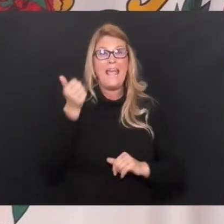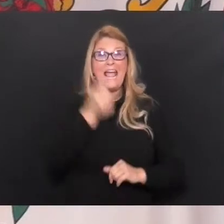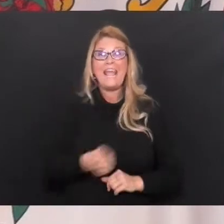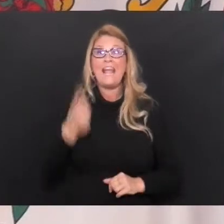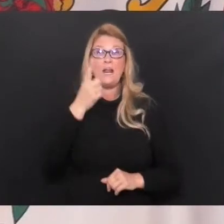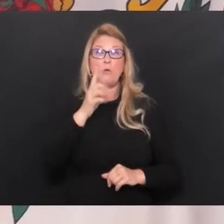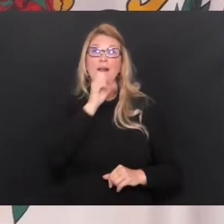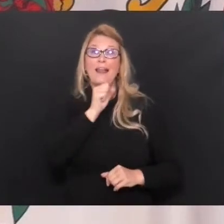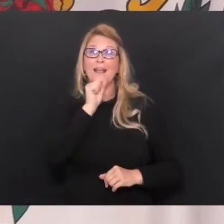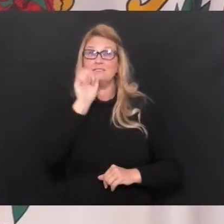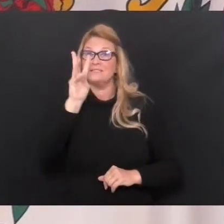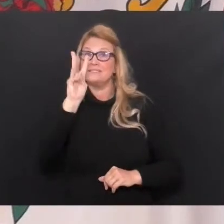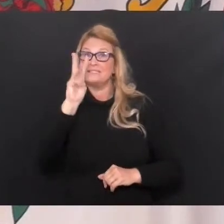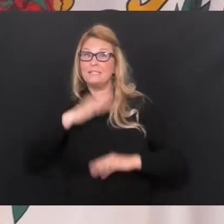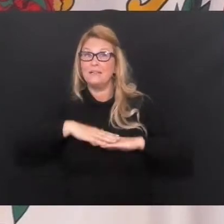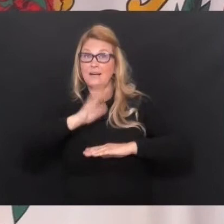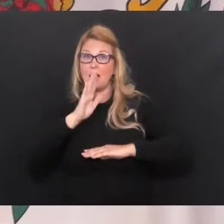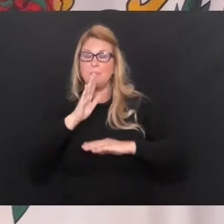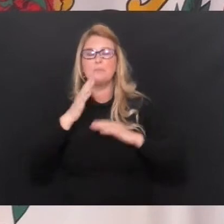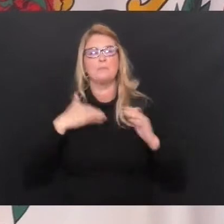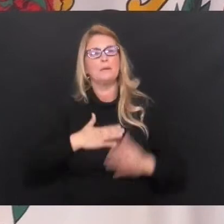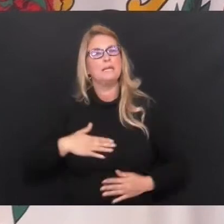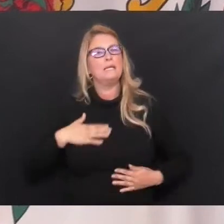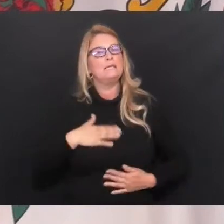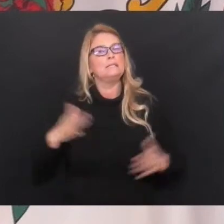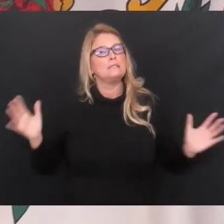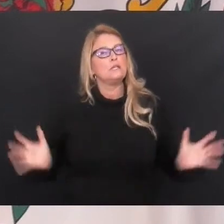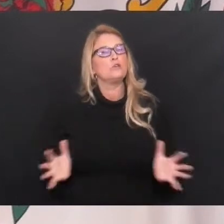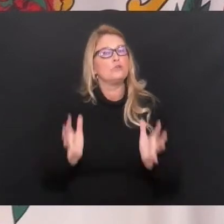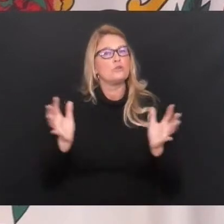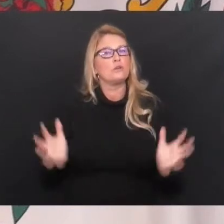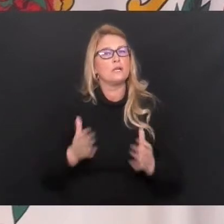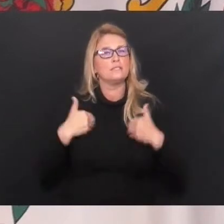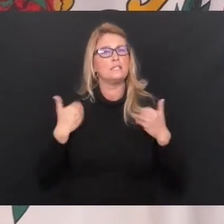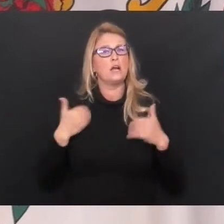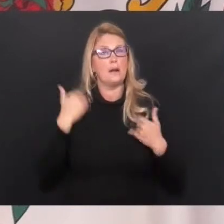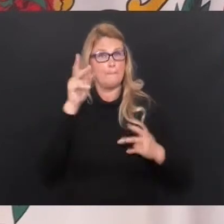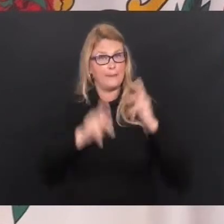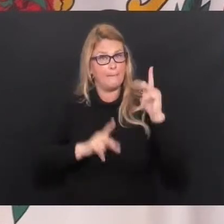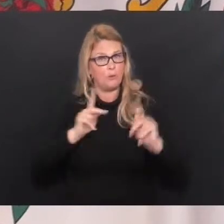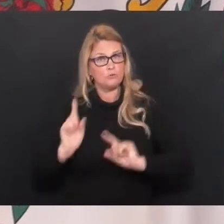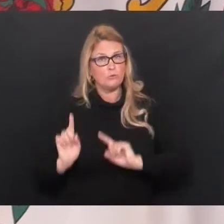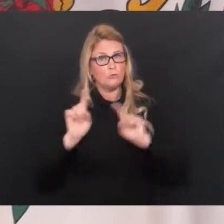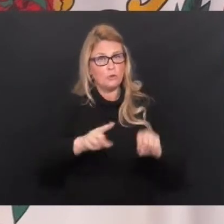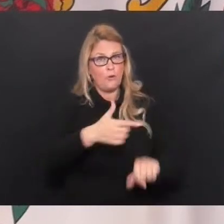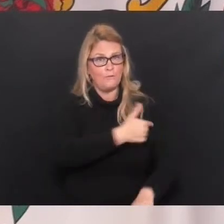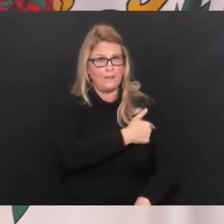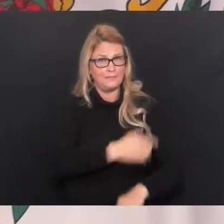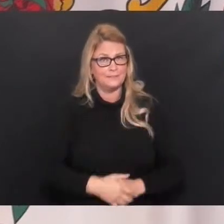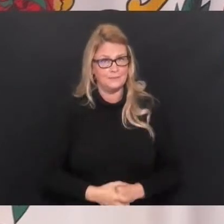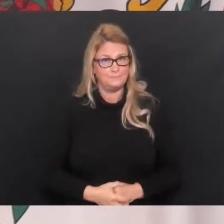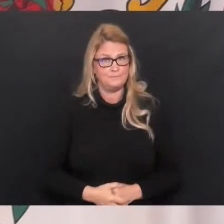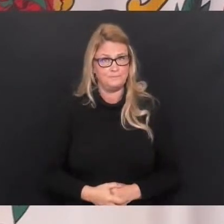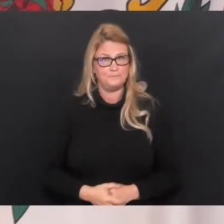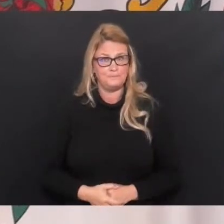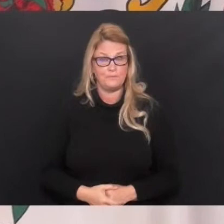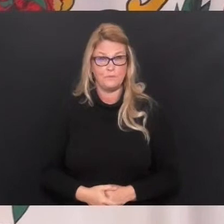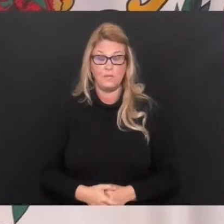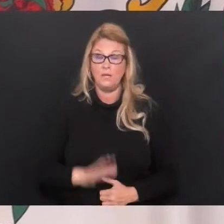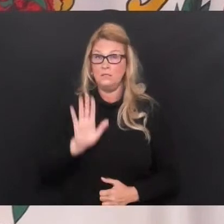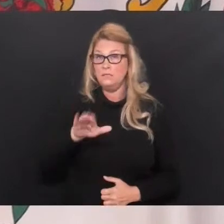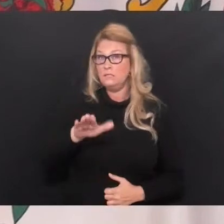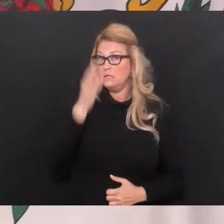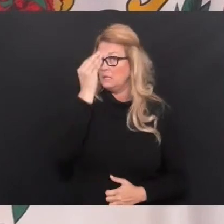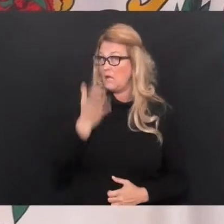and above. You know, we encourage our young people. You know, I really didn't know